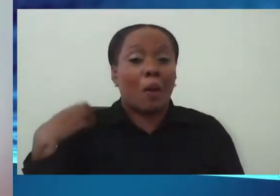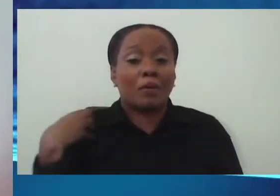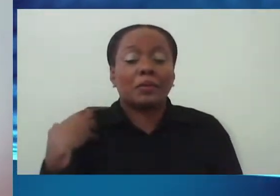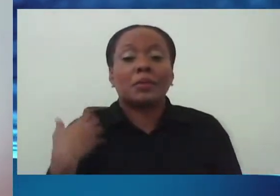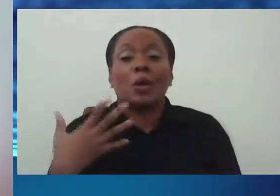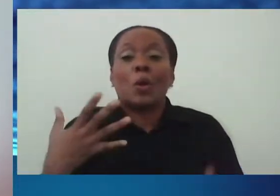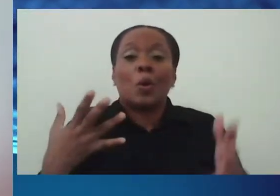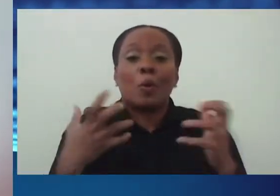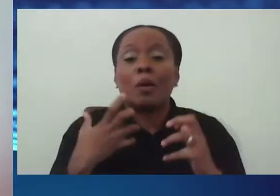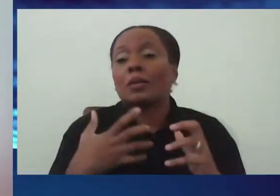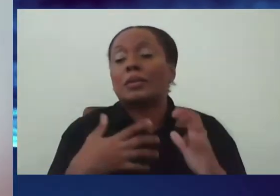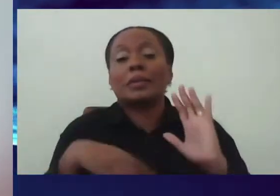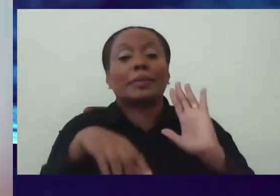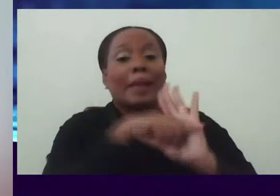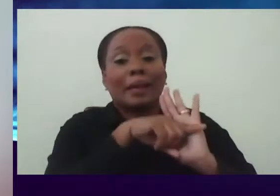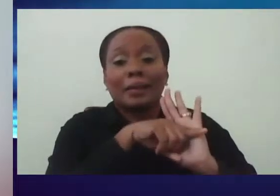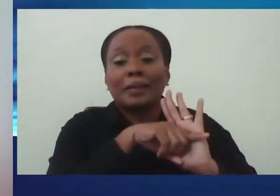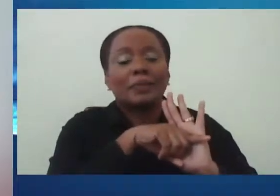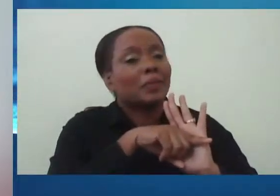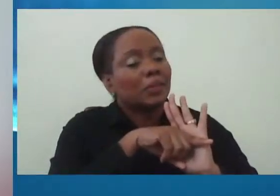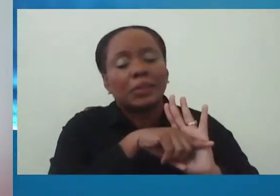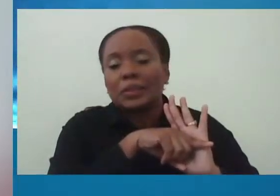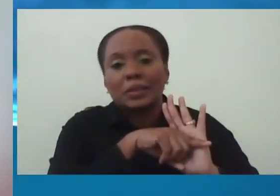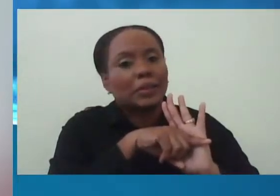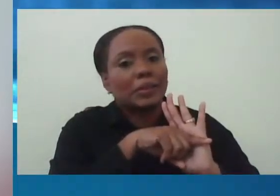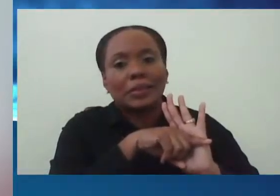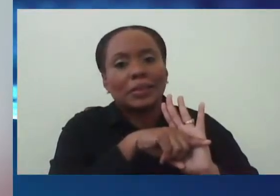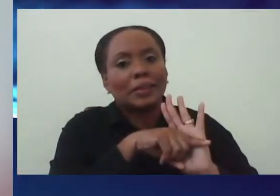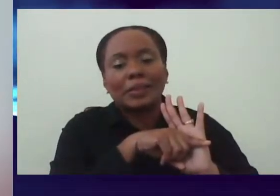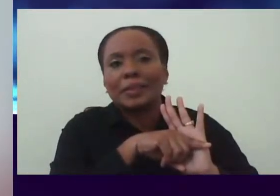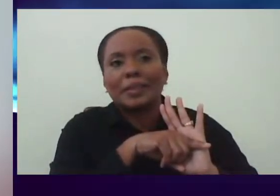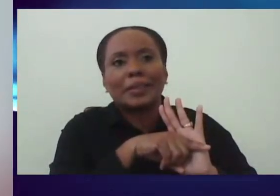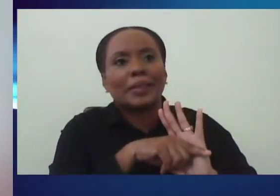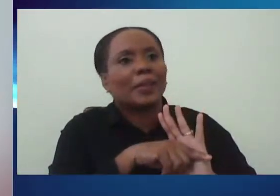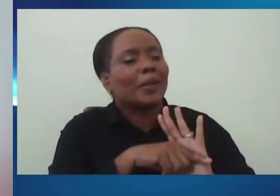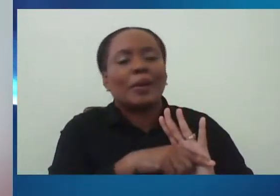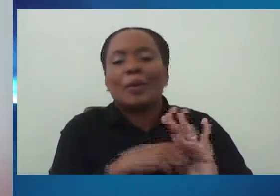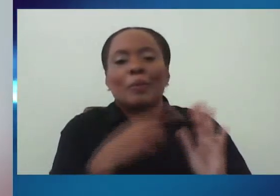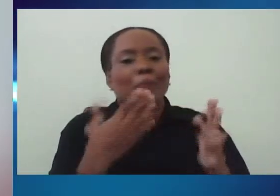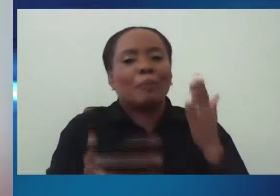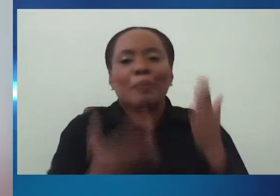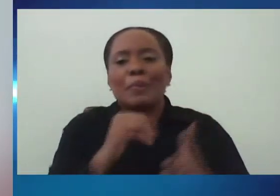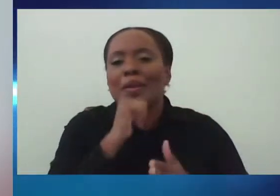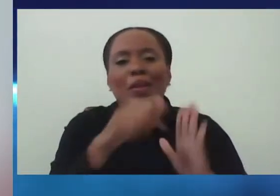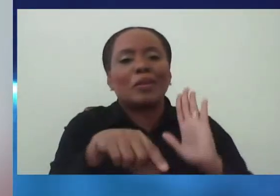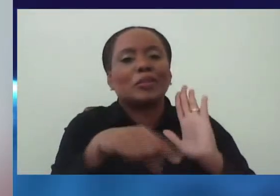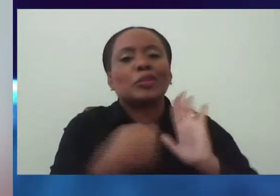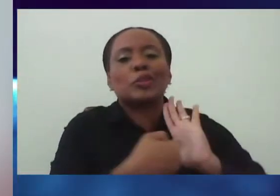they're vaccinated or not. In terms of those who have been in quarantine,